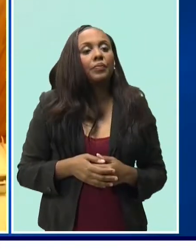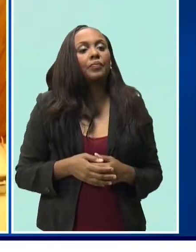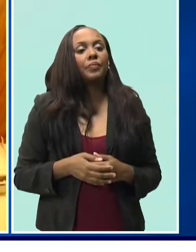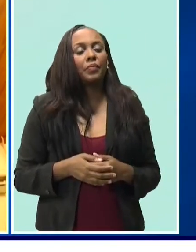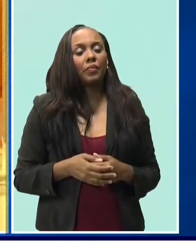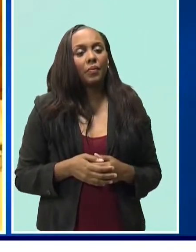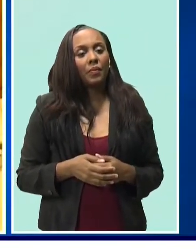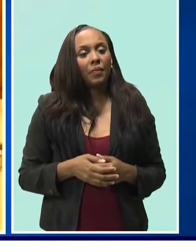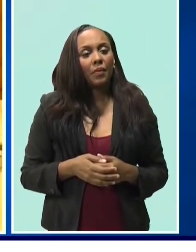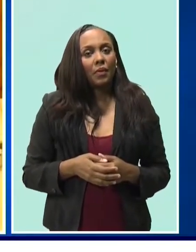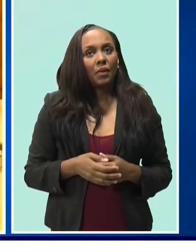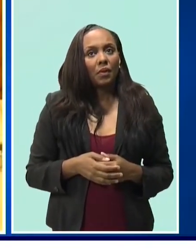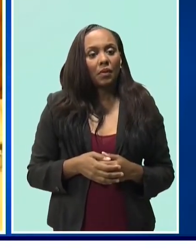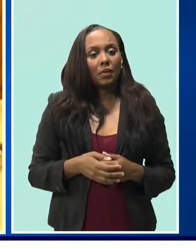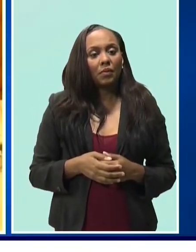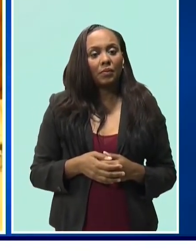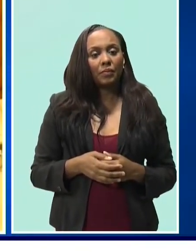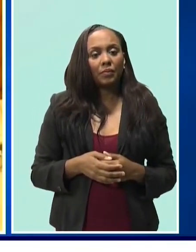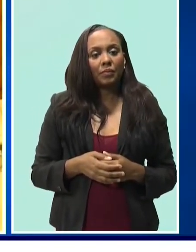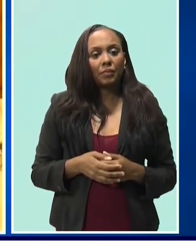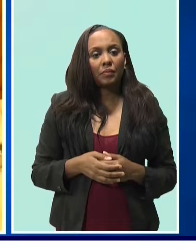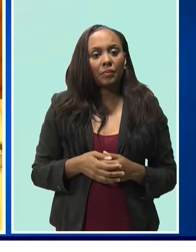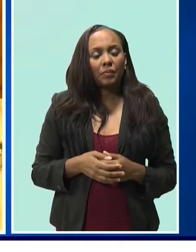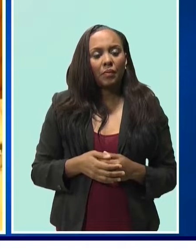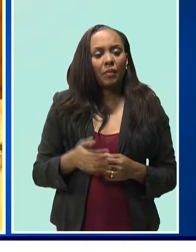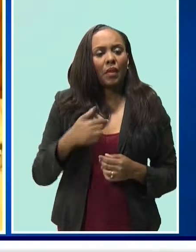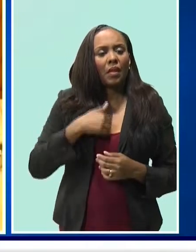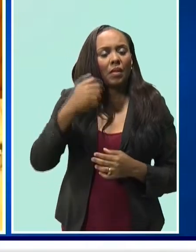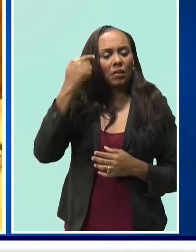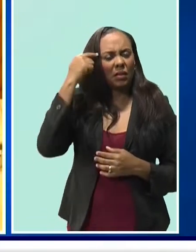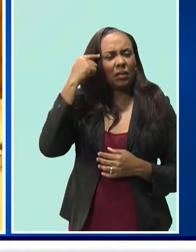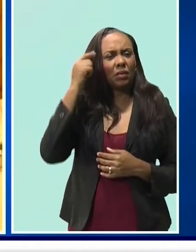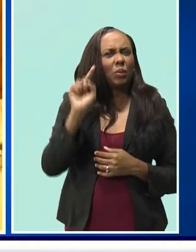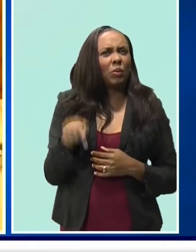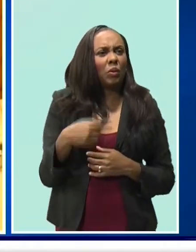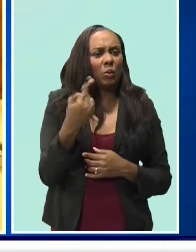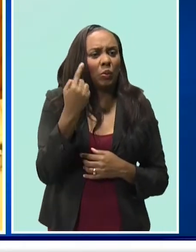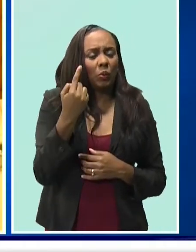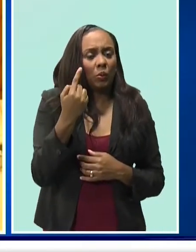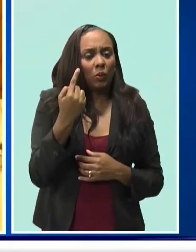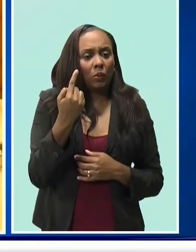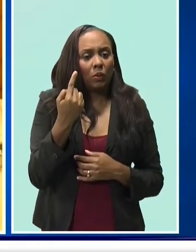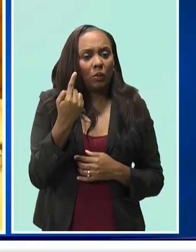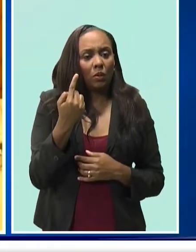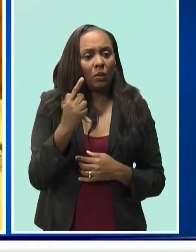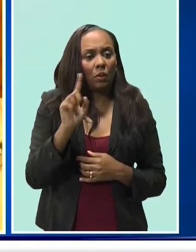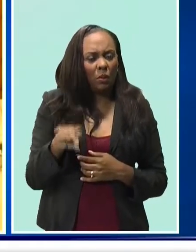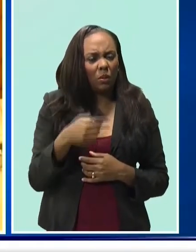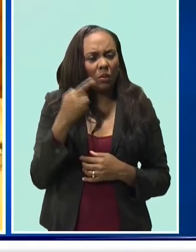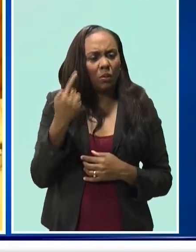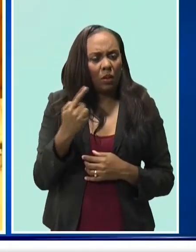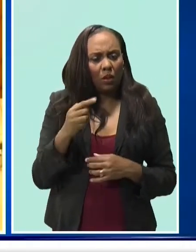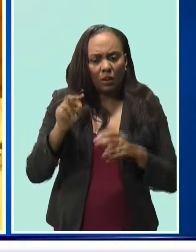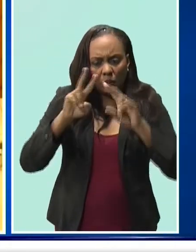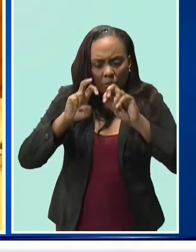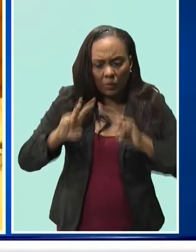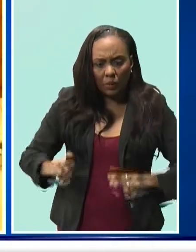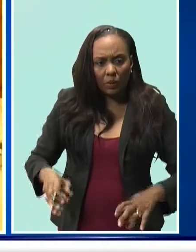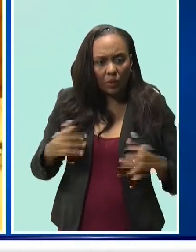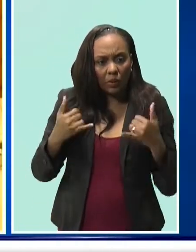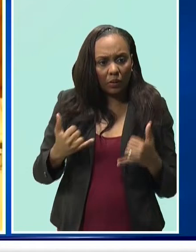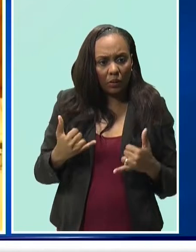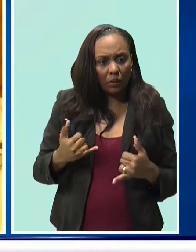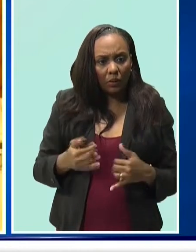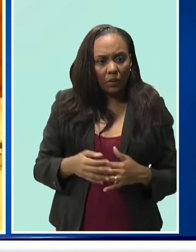So there is, to the best of my knowledge, there's only one case that is under investigation.